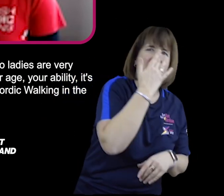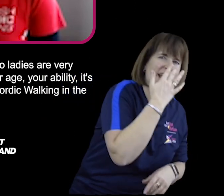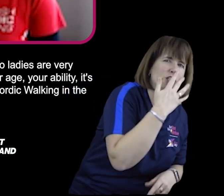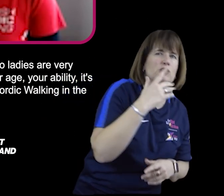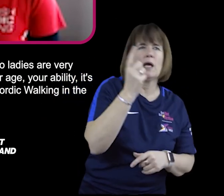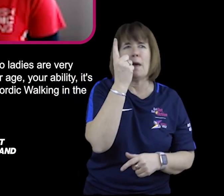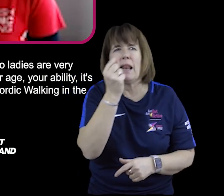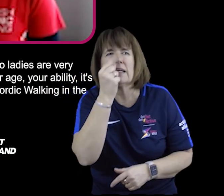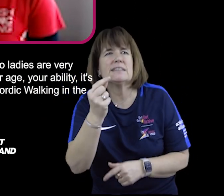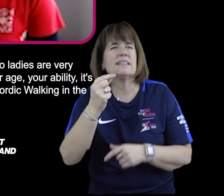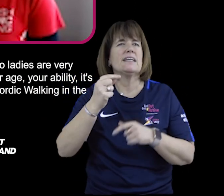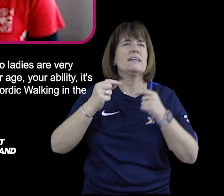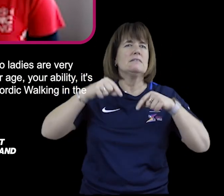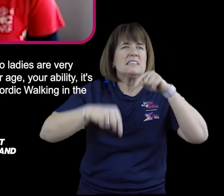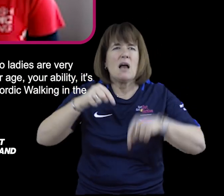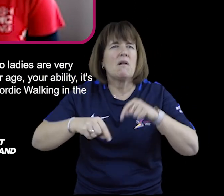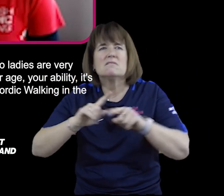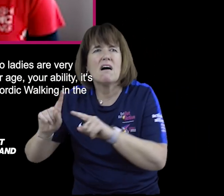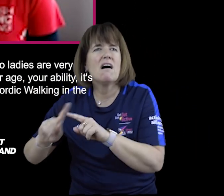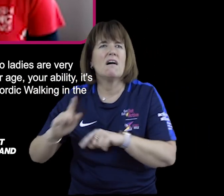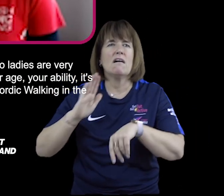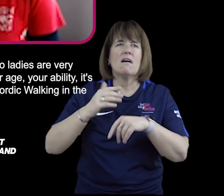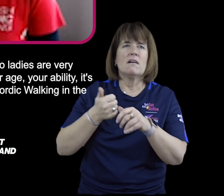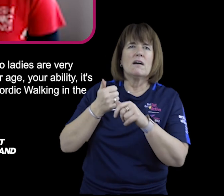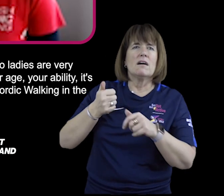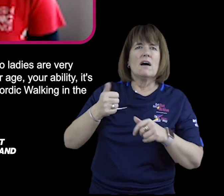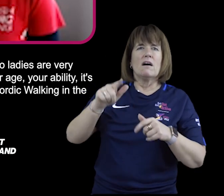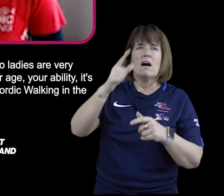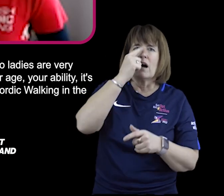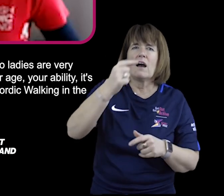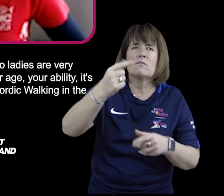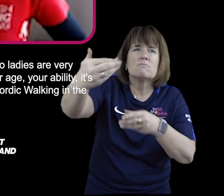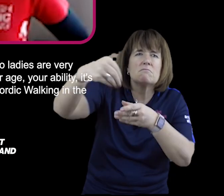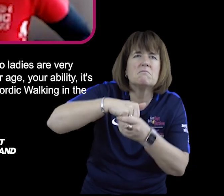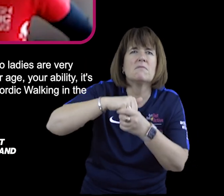your ability, it's really emphasizing, isn't it,